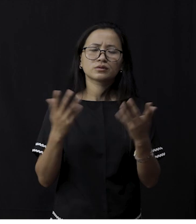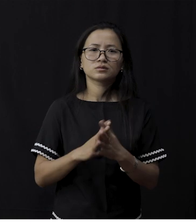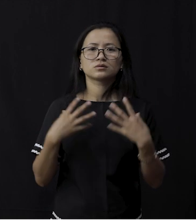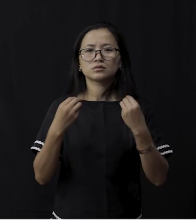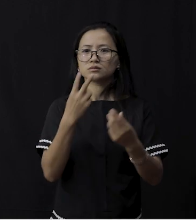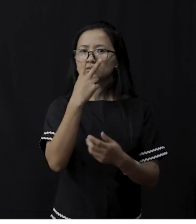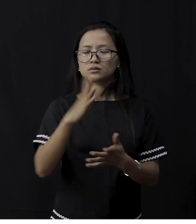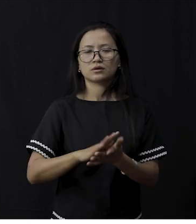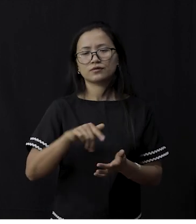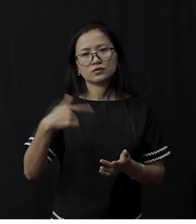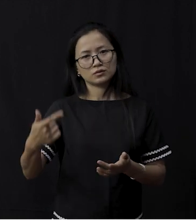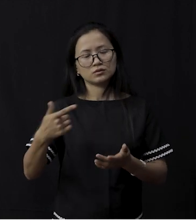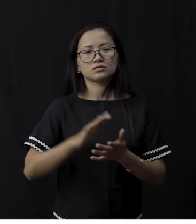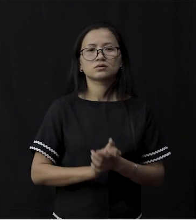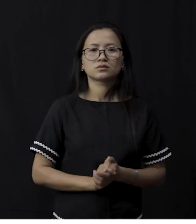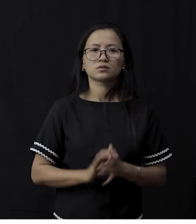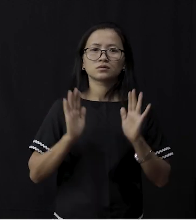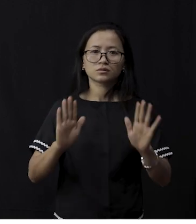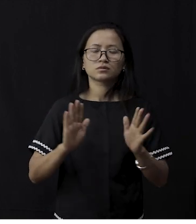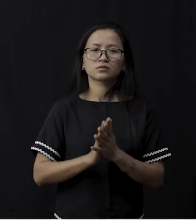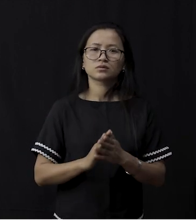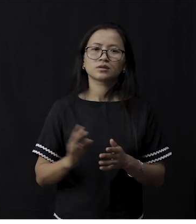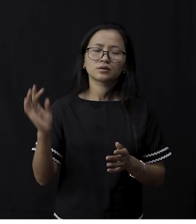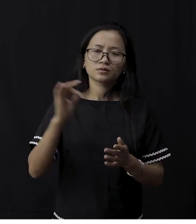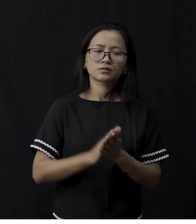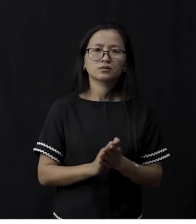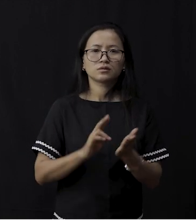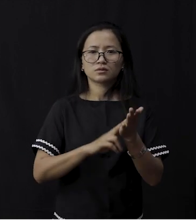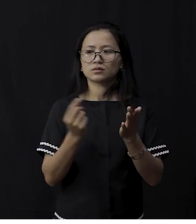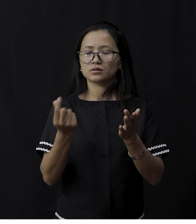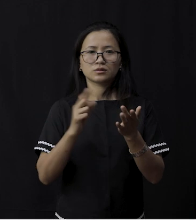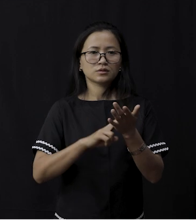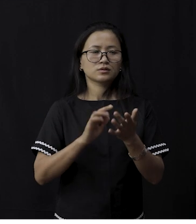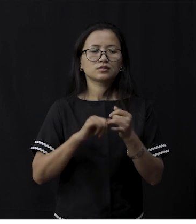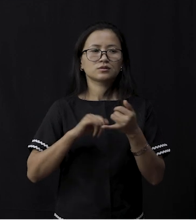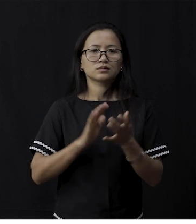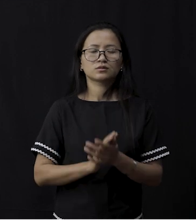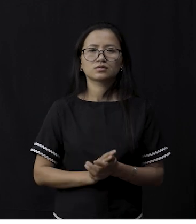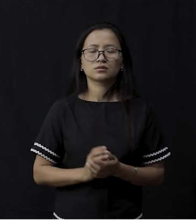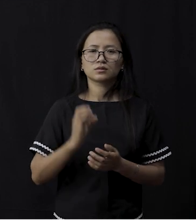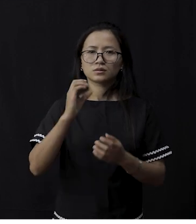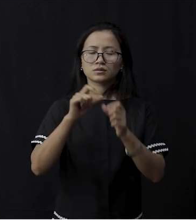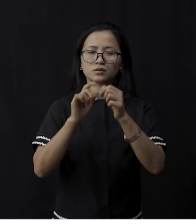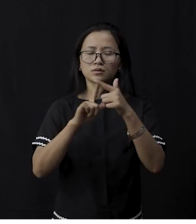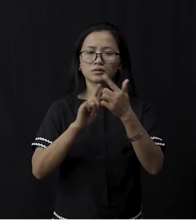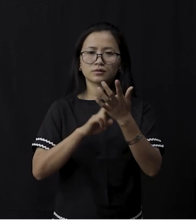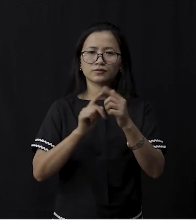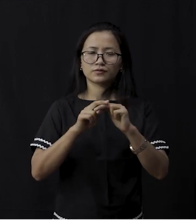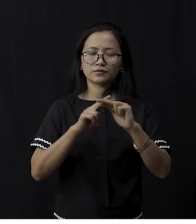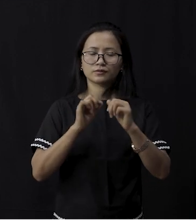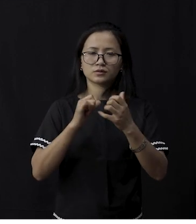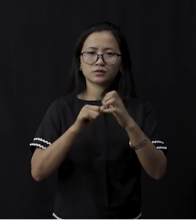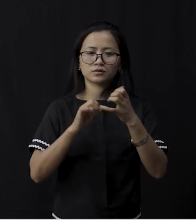wants to see it afterwards. So that's the revision of nouns. Now we are going to do a classification the way I